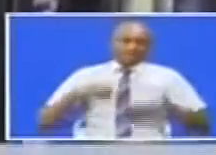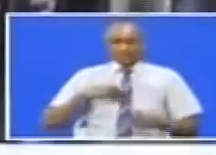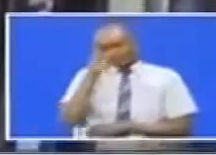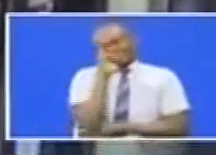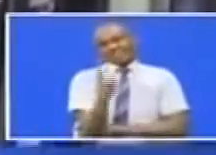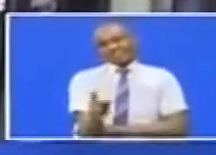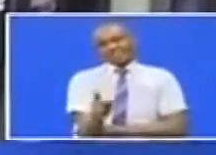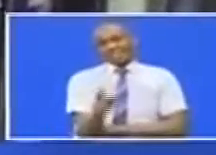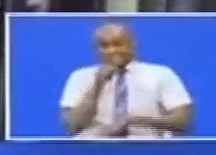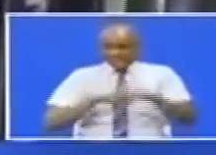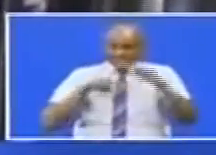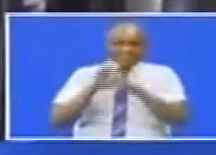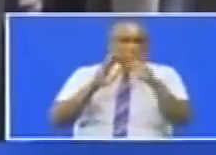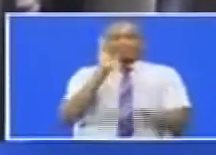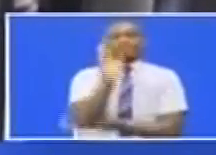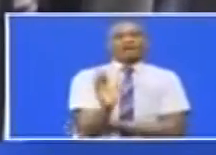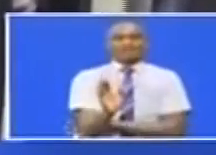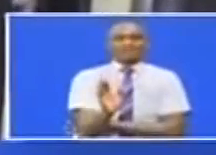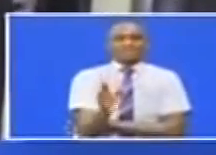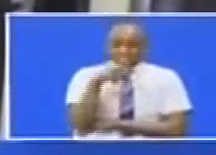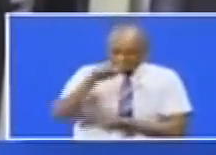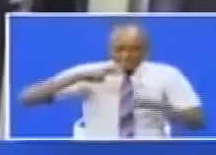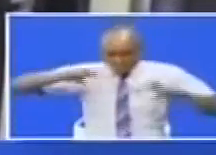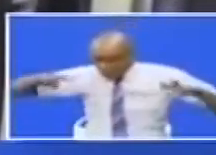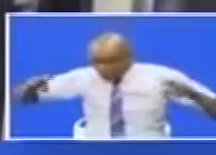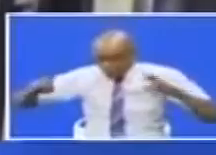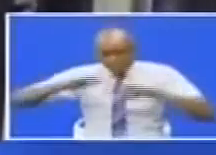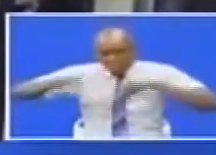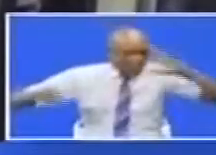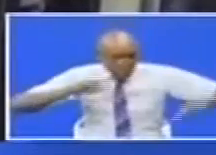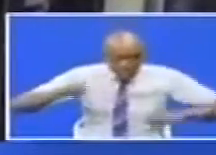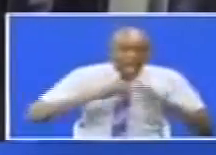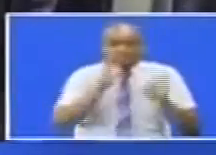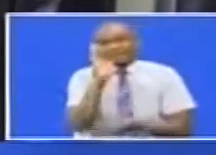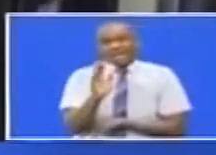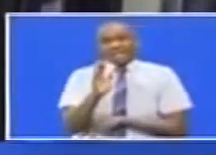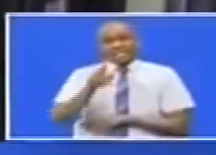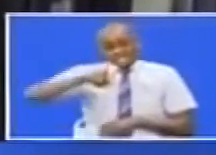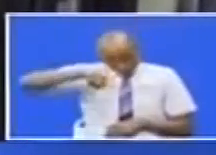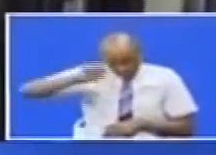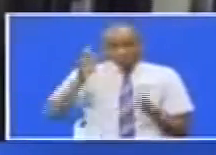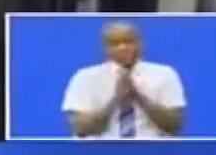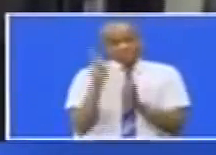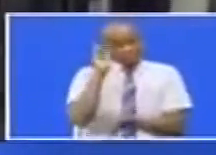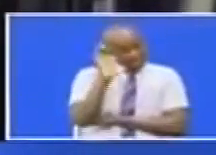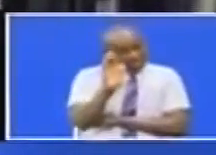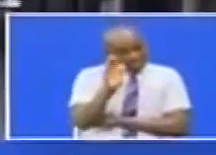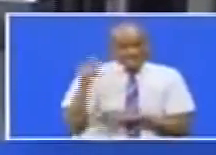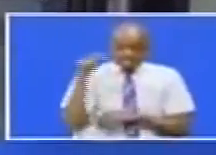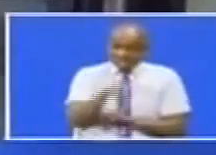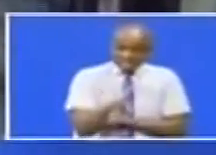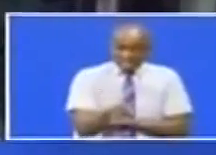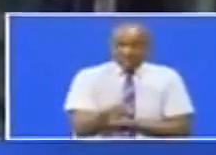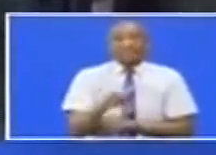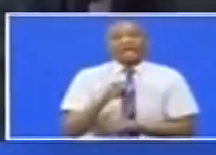by Iria's supporters as they conducted a search. Iria, who was accompanied by his legal team, has previously been investigated